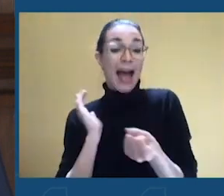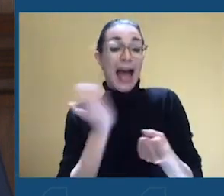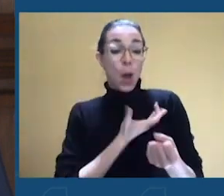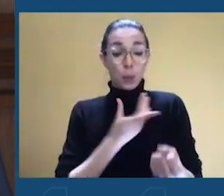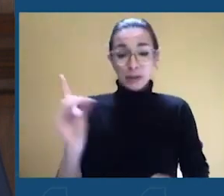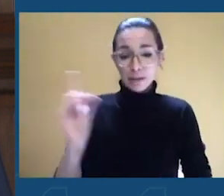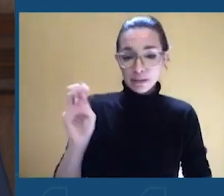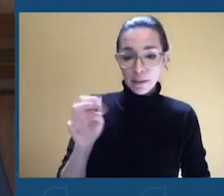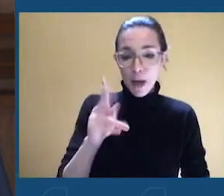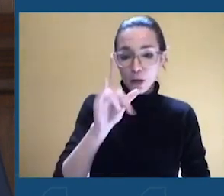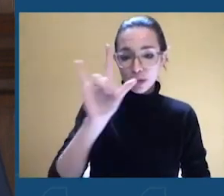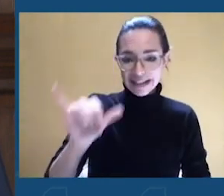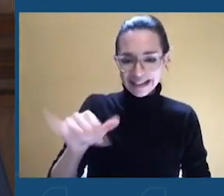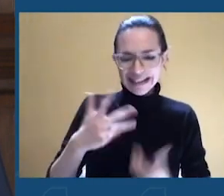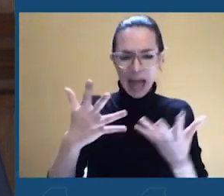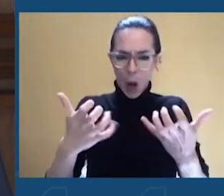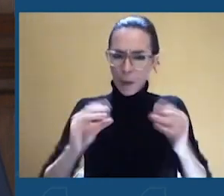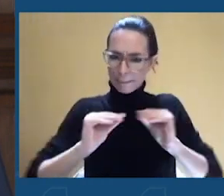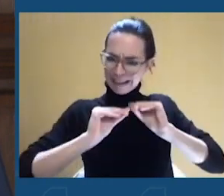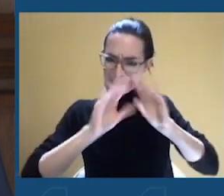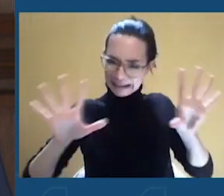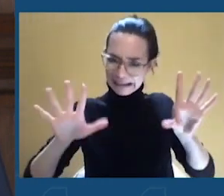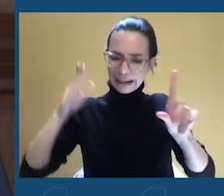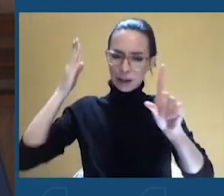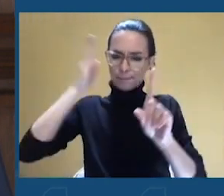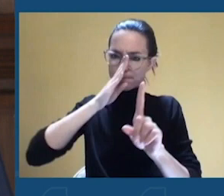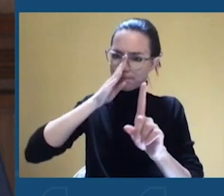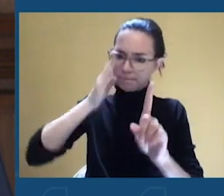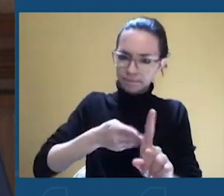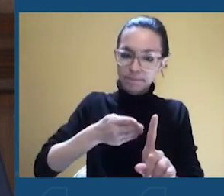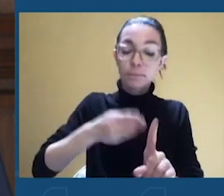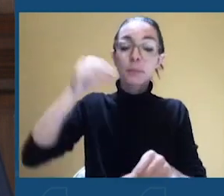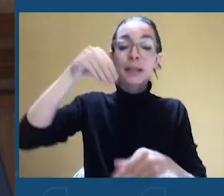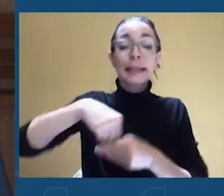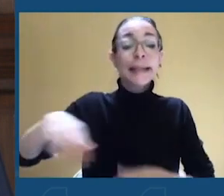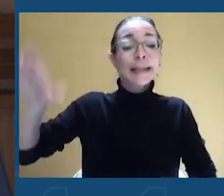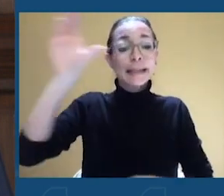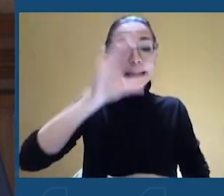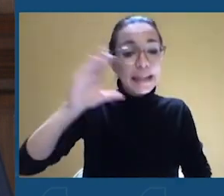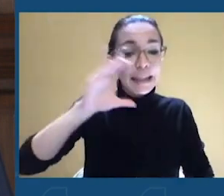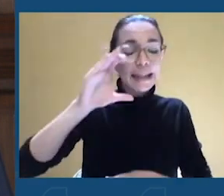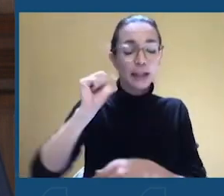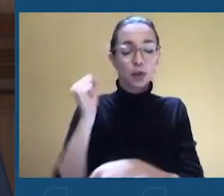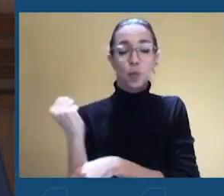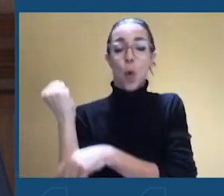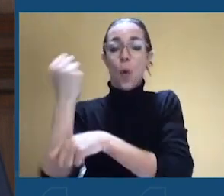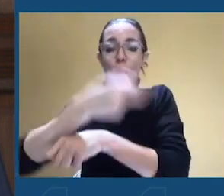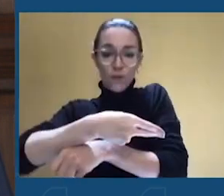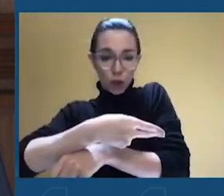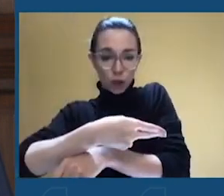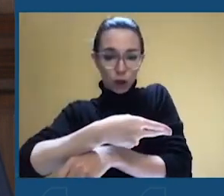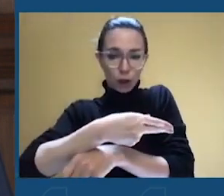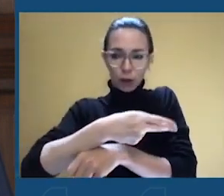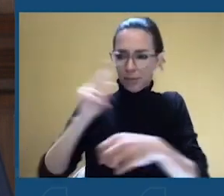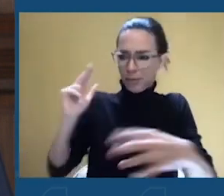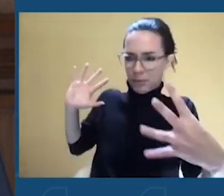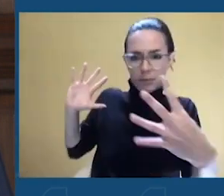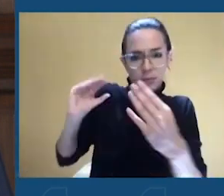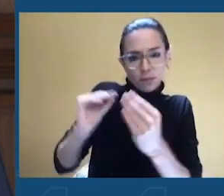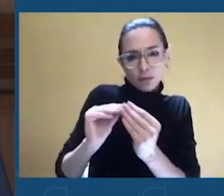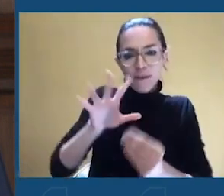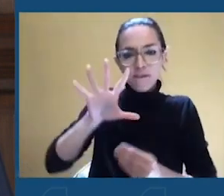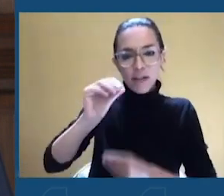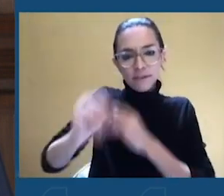something. Make no mistake. In seeking to overturn nearly 50 years of precedent,